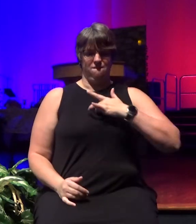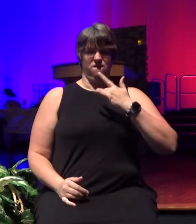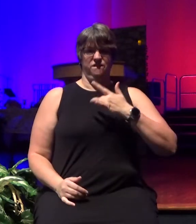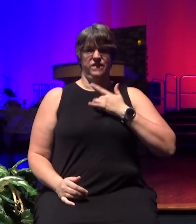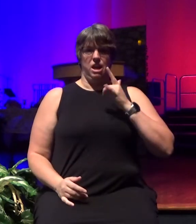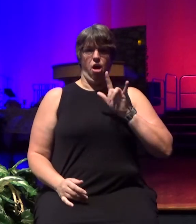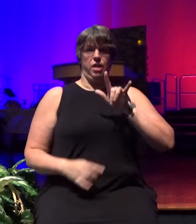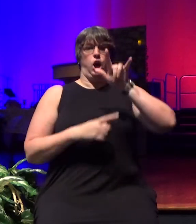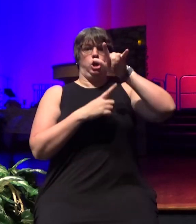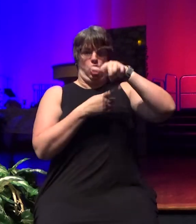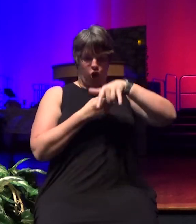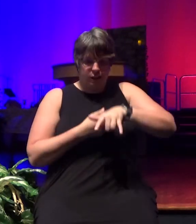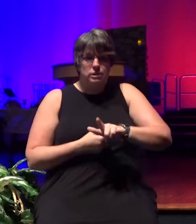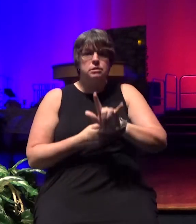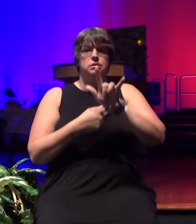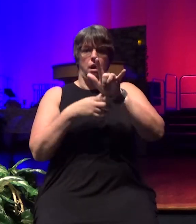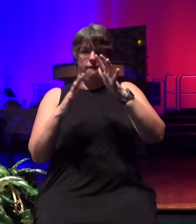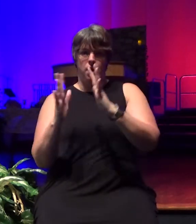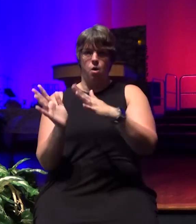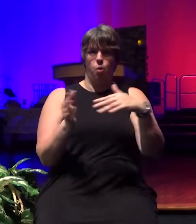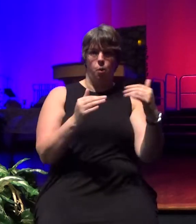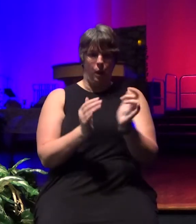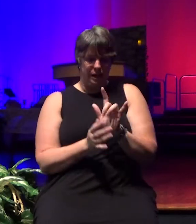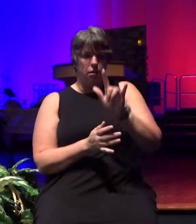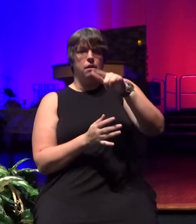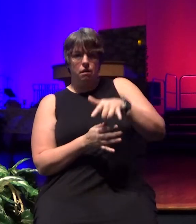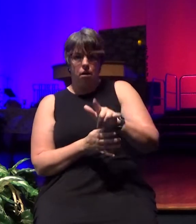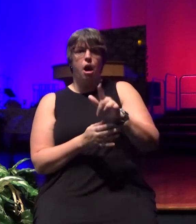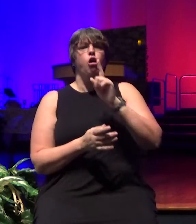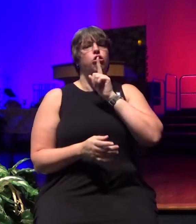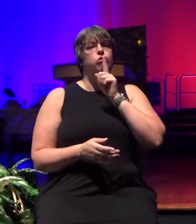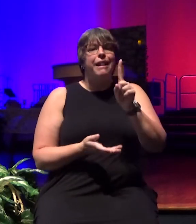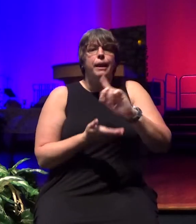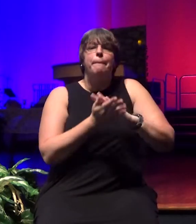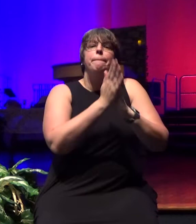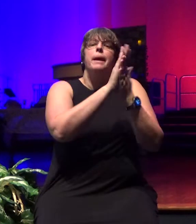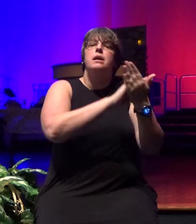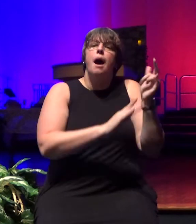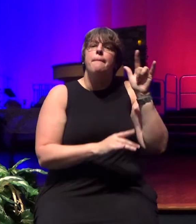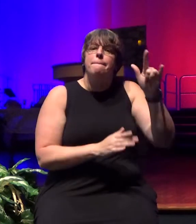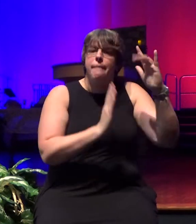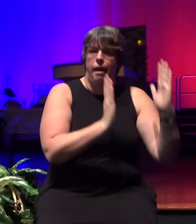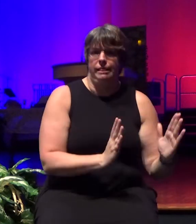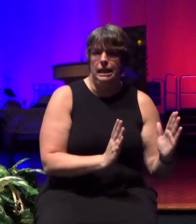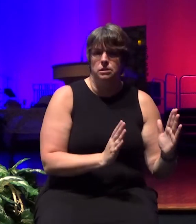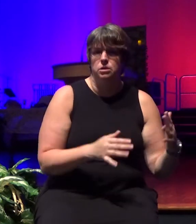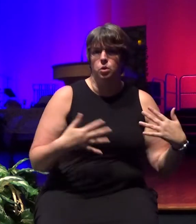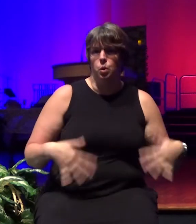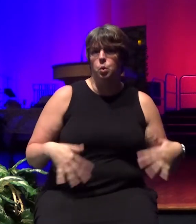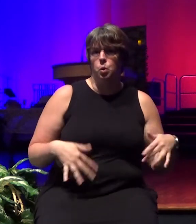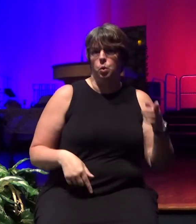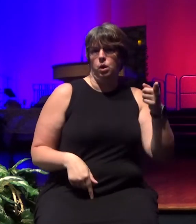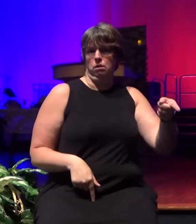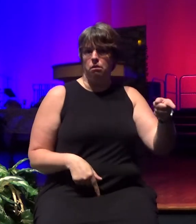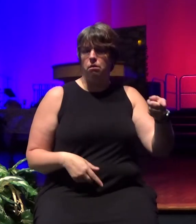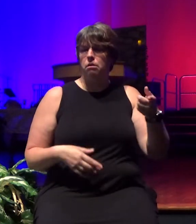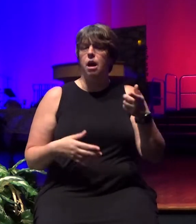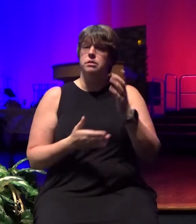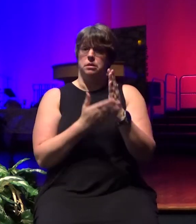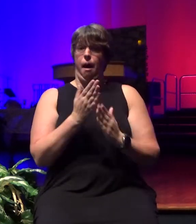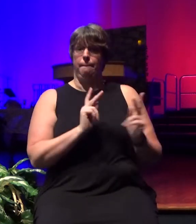downdrafts, and really become pilots. And some people love to do it, even accomplished pilots. It's so very